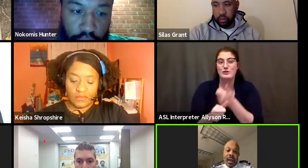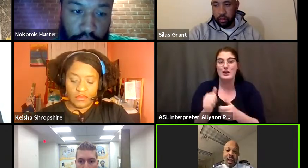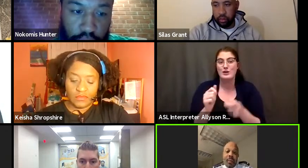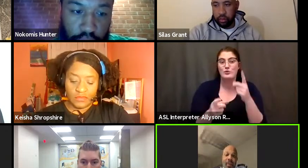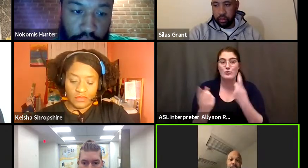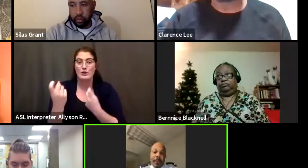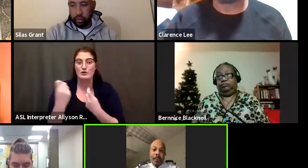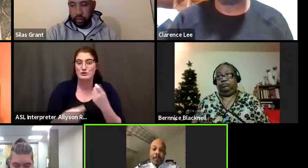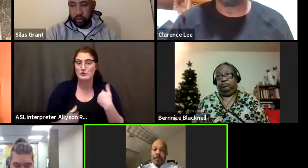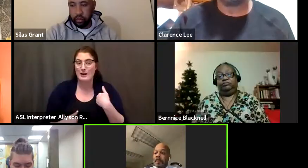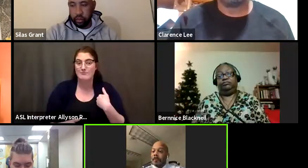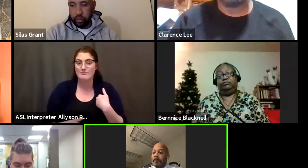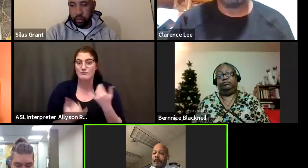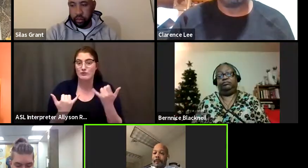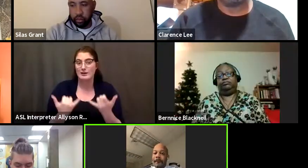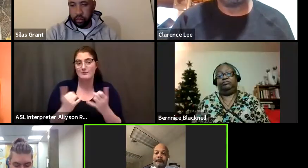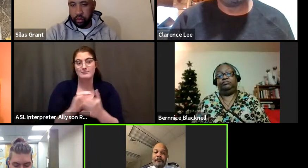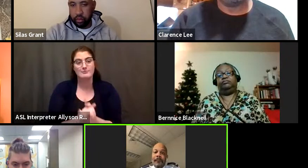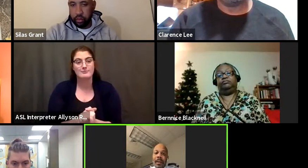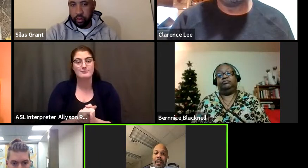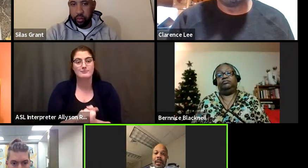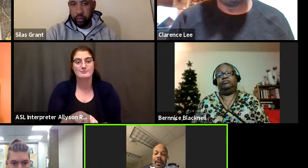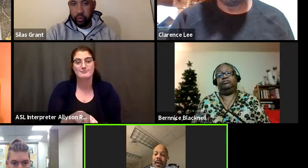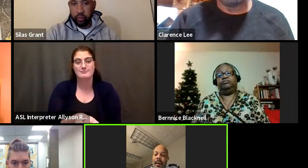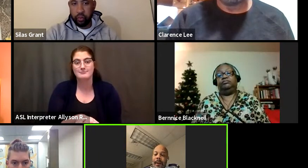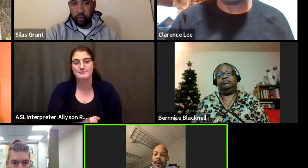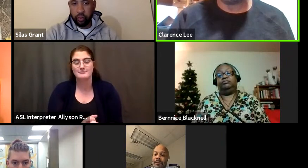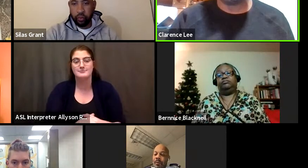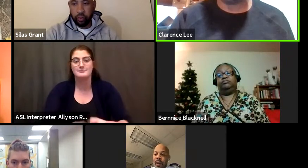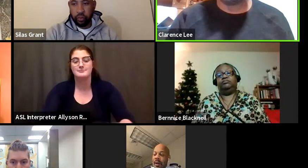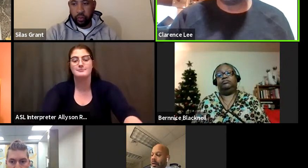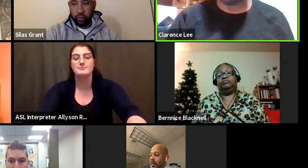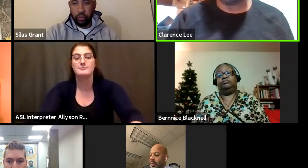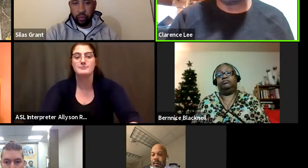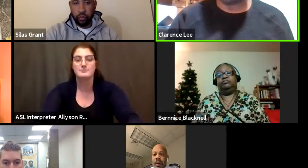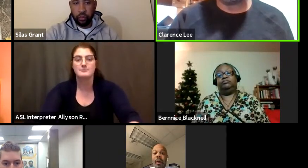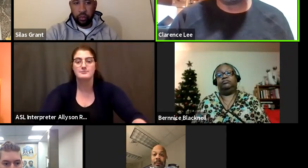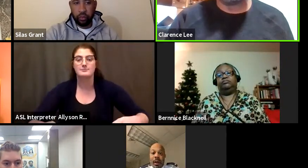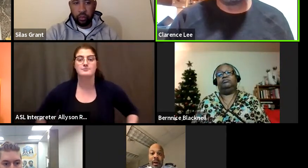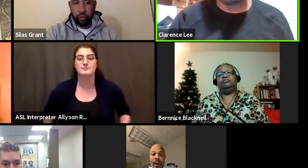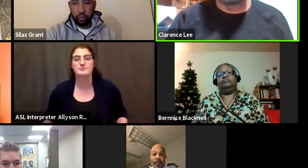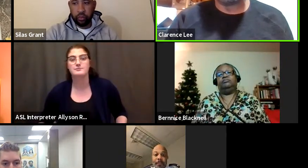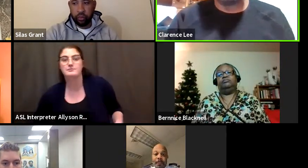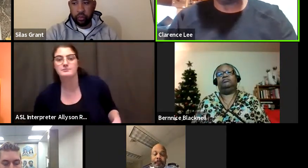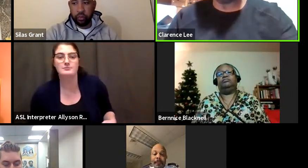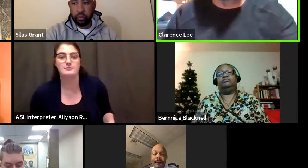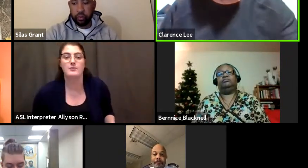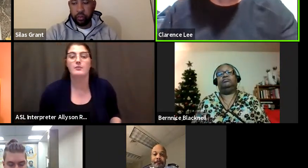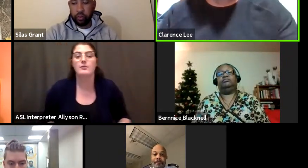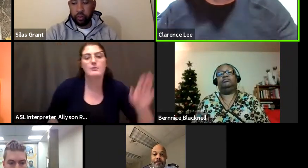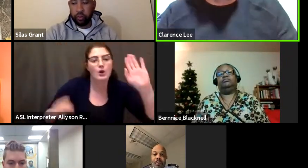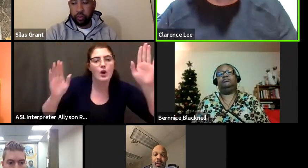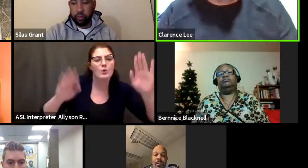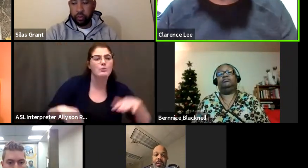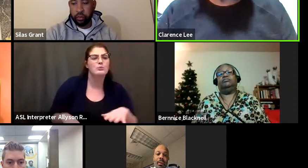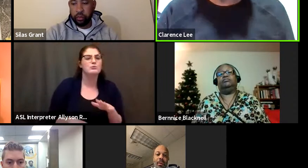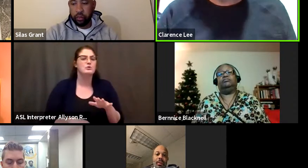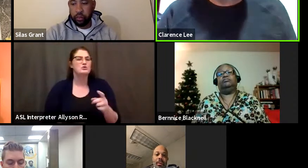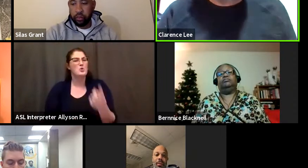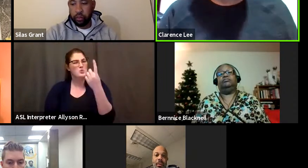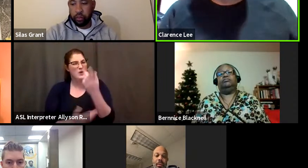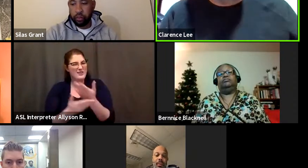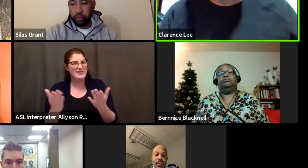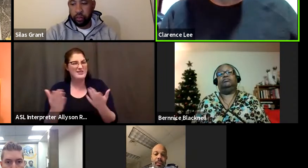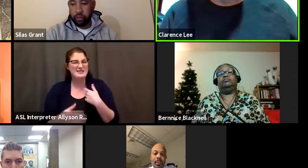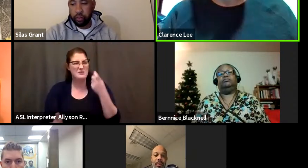may have right now. Okay, if you're ready to... I'm sorry, go ahead. Lieutenant Chapman, one of the things that I've